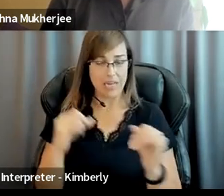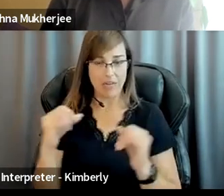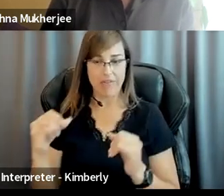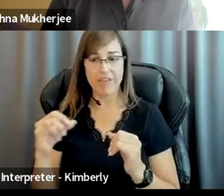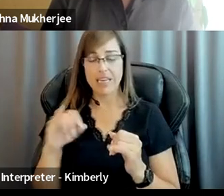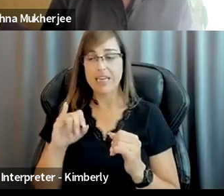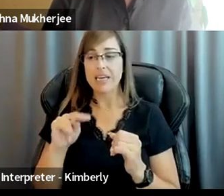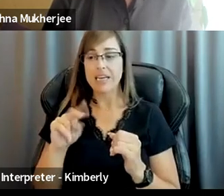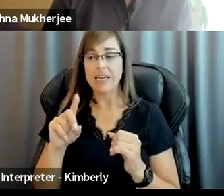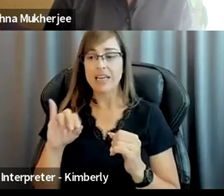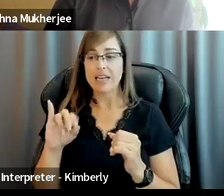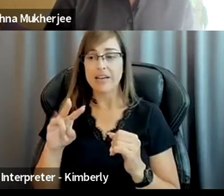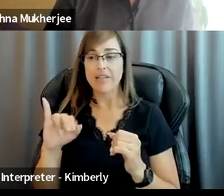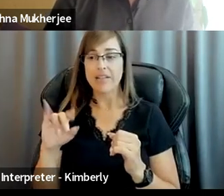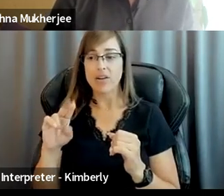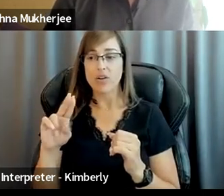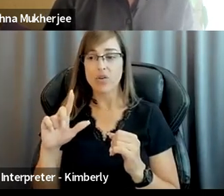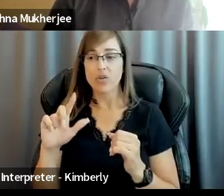individualization